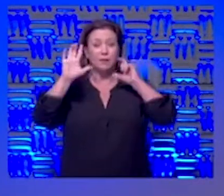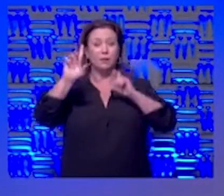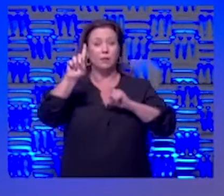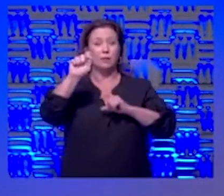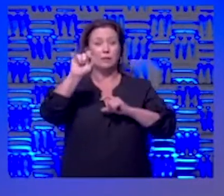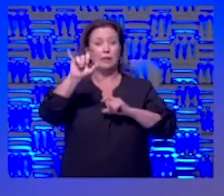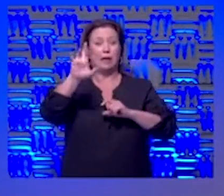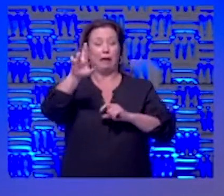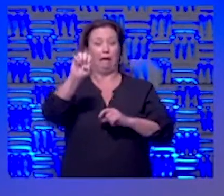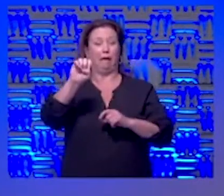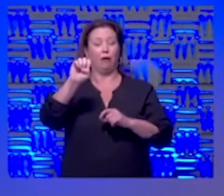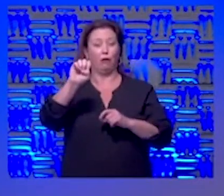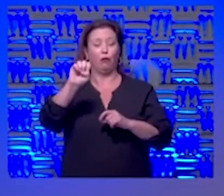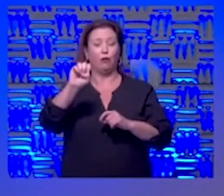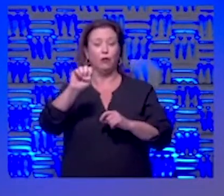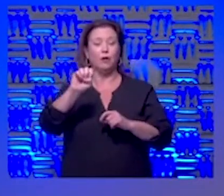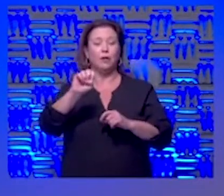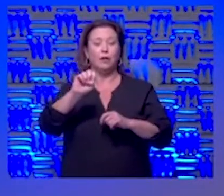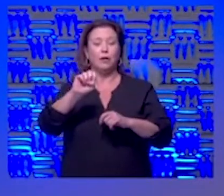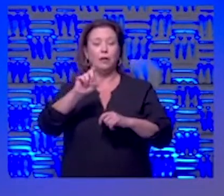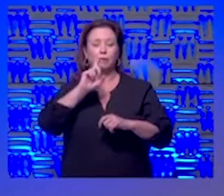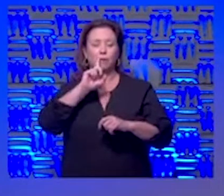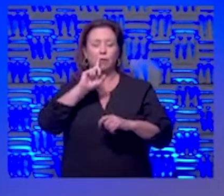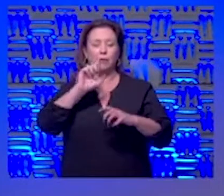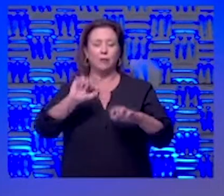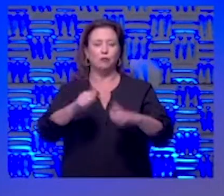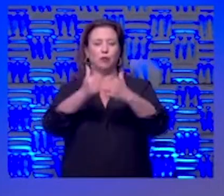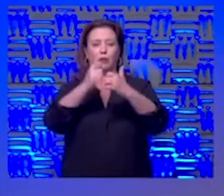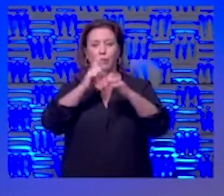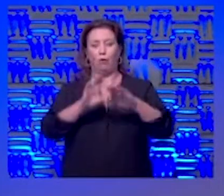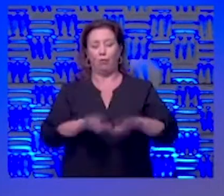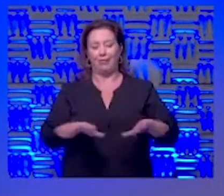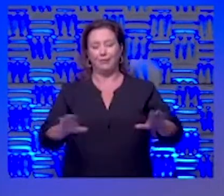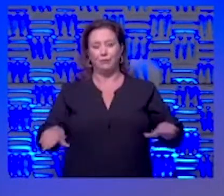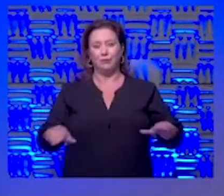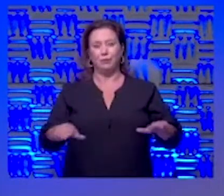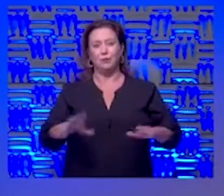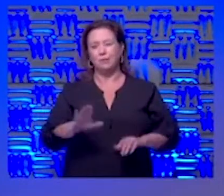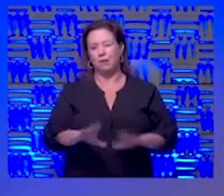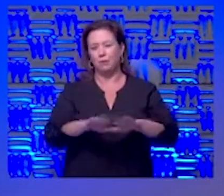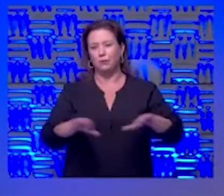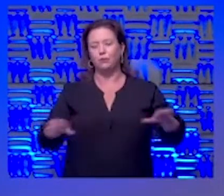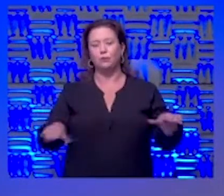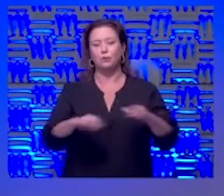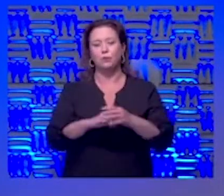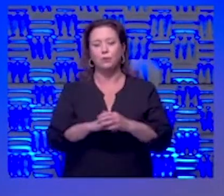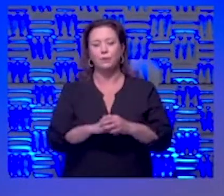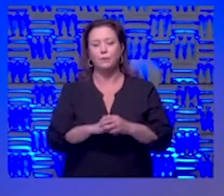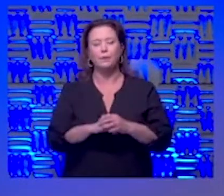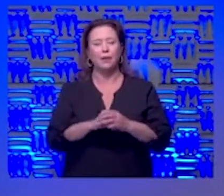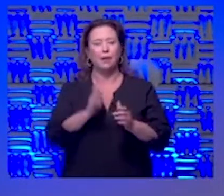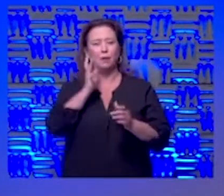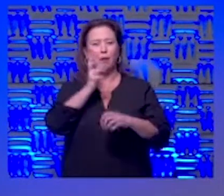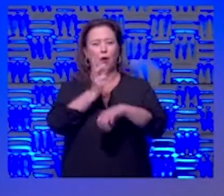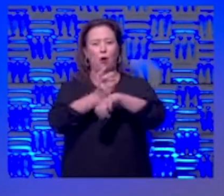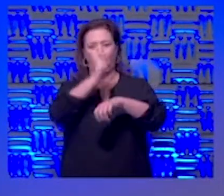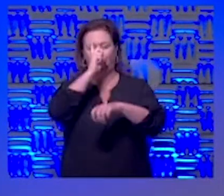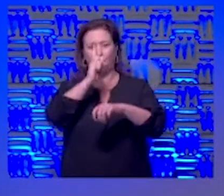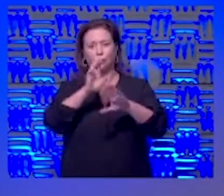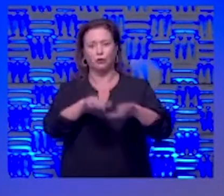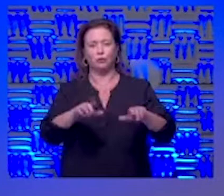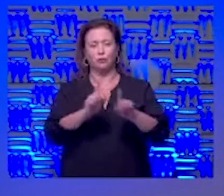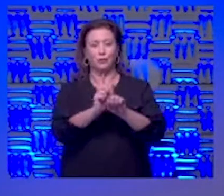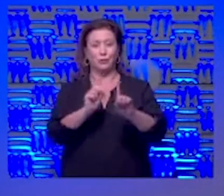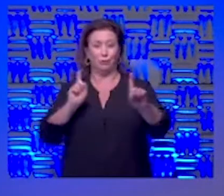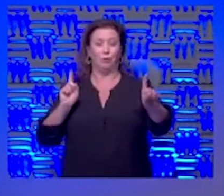daycare. So it is definitely more difficult for little kids. We also understand that little kids, it's going to be more difficult to socially or physically distance.